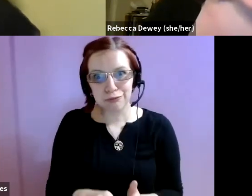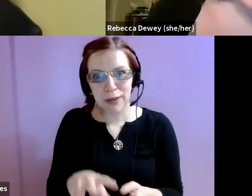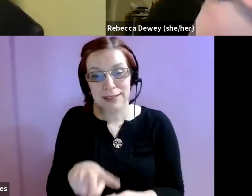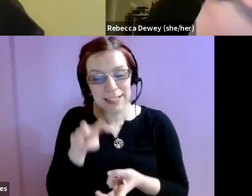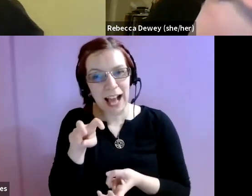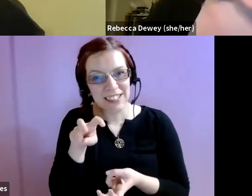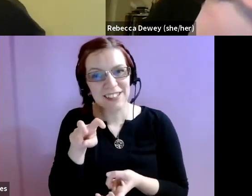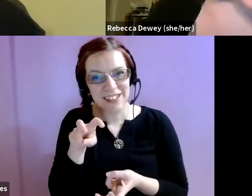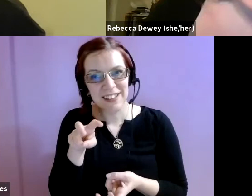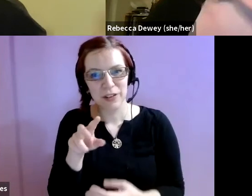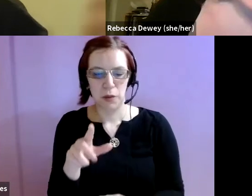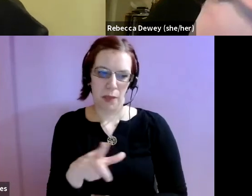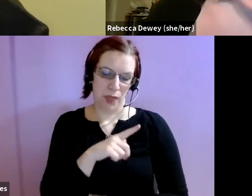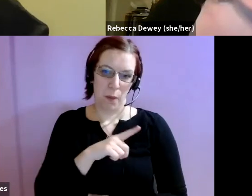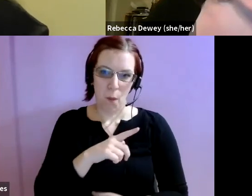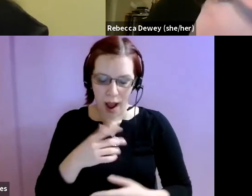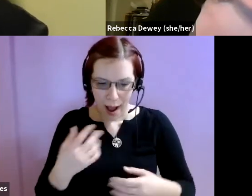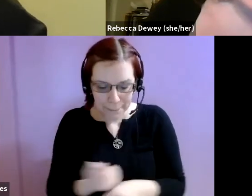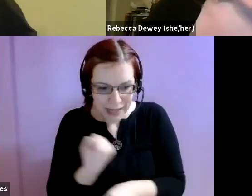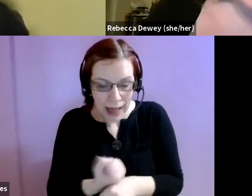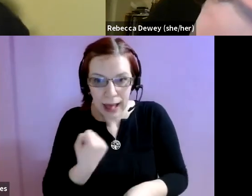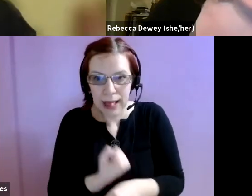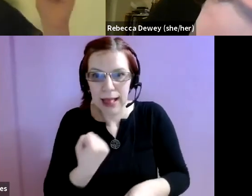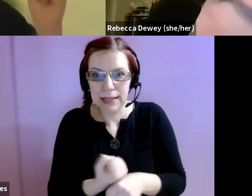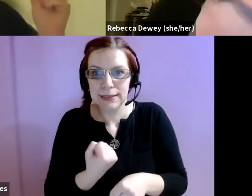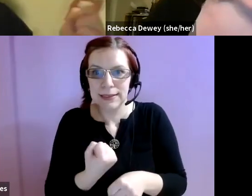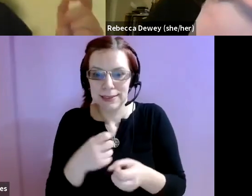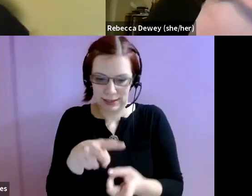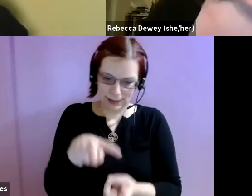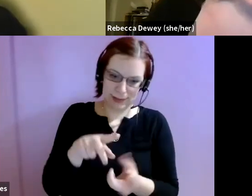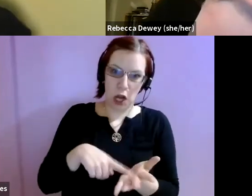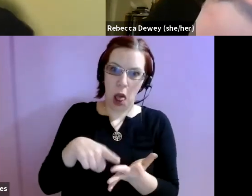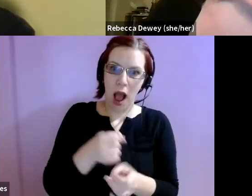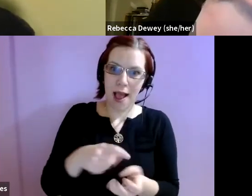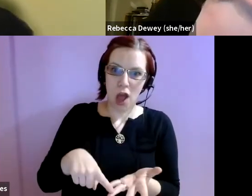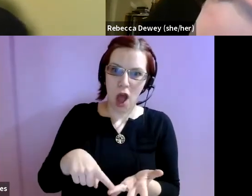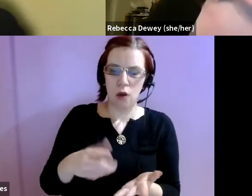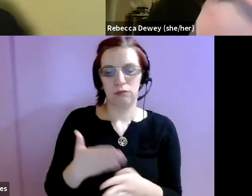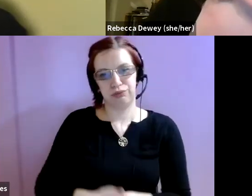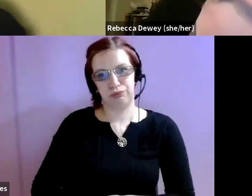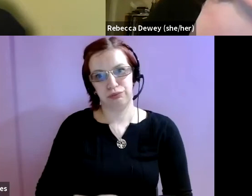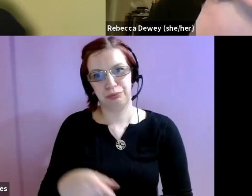anything that can be affected by the gravitational waves enough for us to measure it.